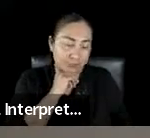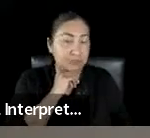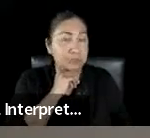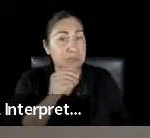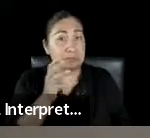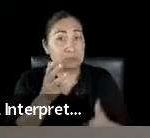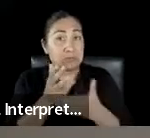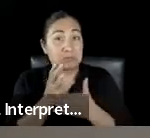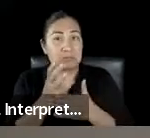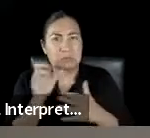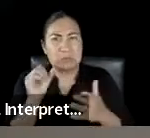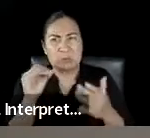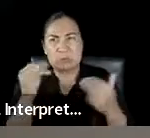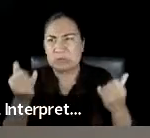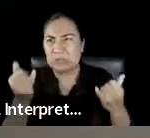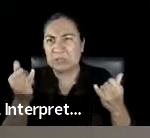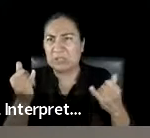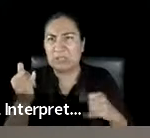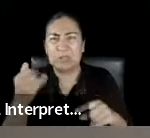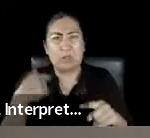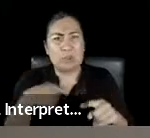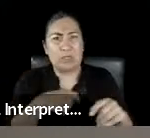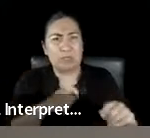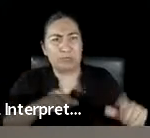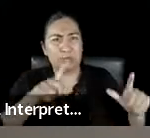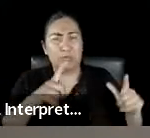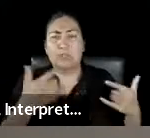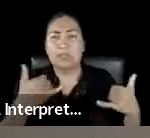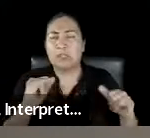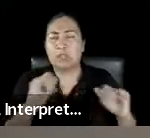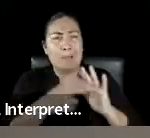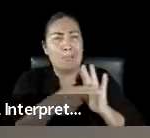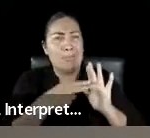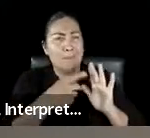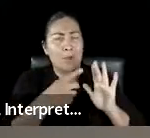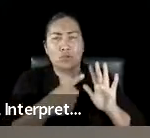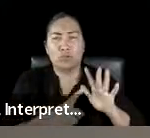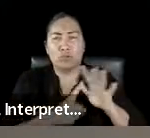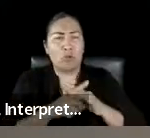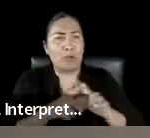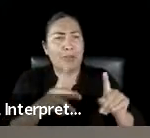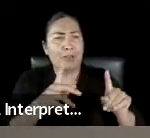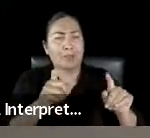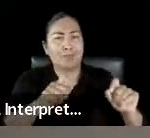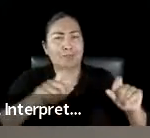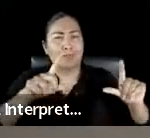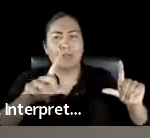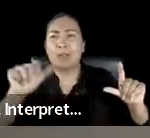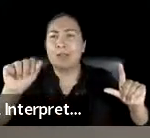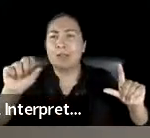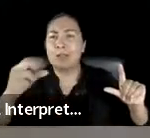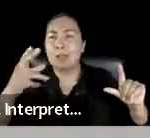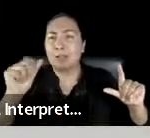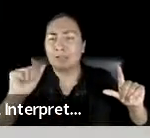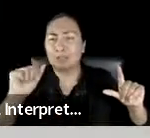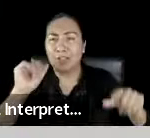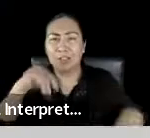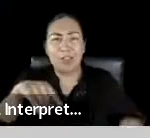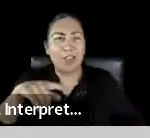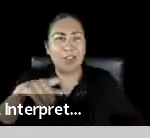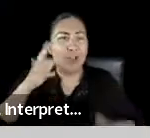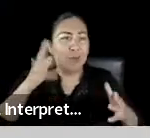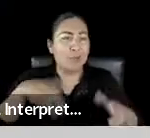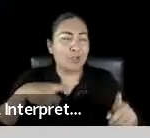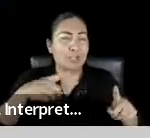All right. Well, in the meantime, while we're pulling that up, the Labels film, that was the one where Asha was the